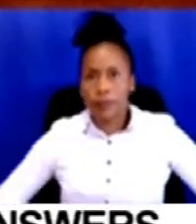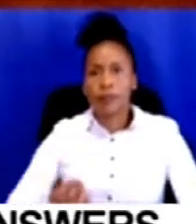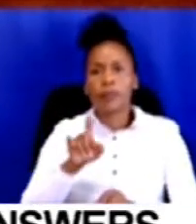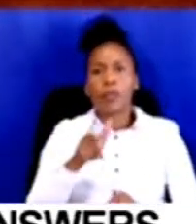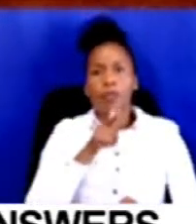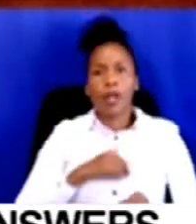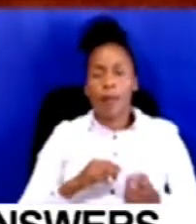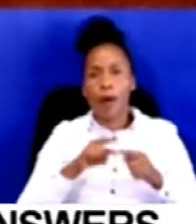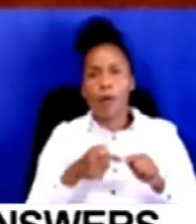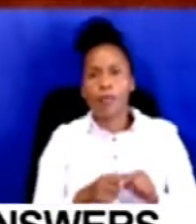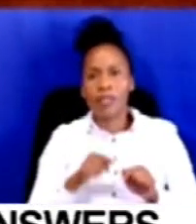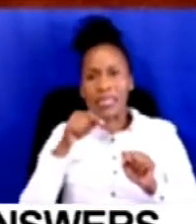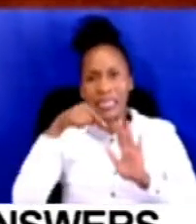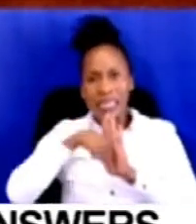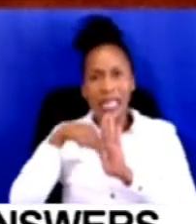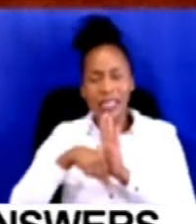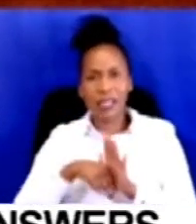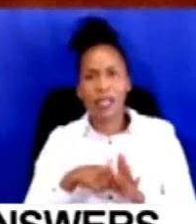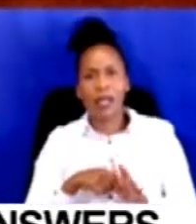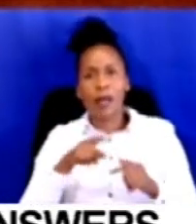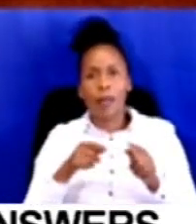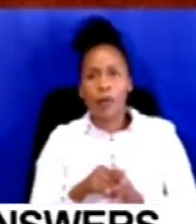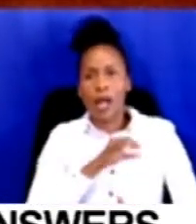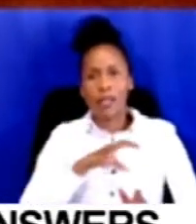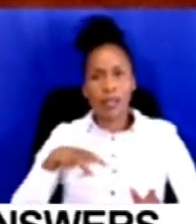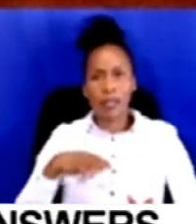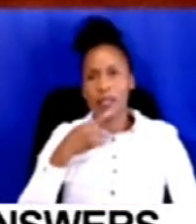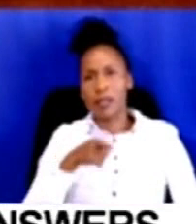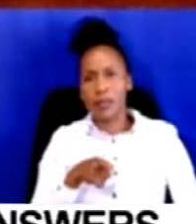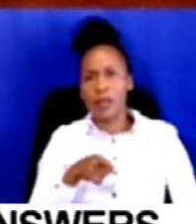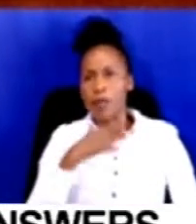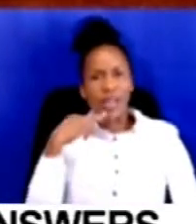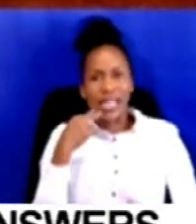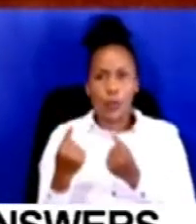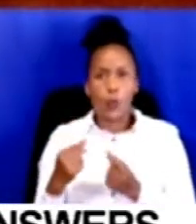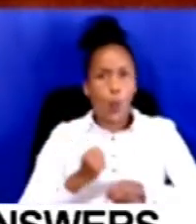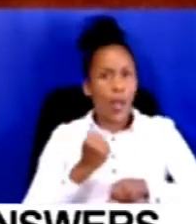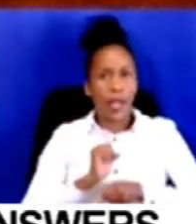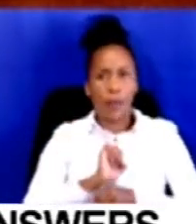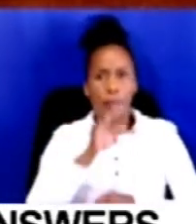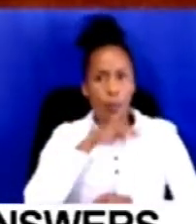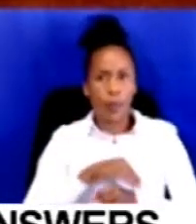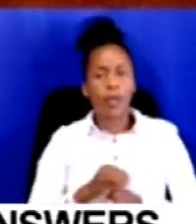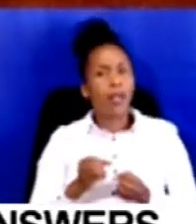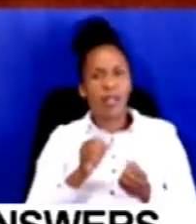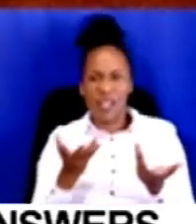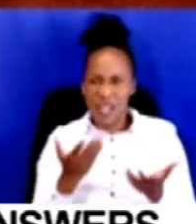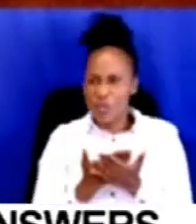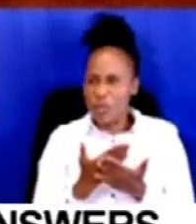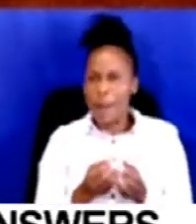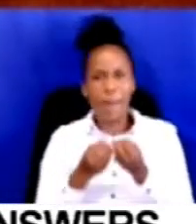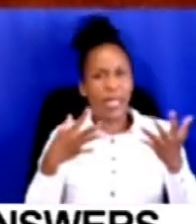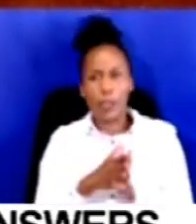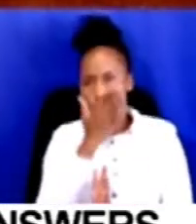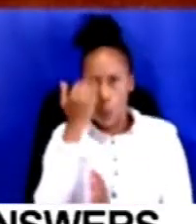the failures in local government and the fact that councillors are not really doing what they're doing. In fact, many of them don't know what their job is. They think that